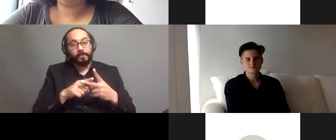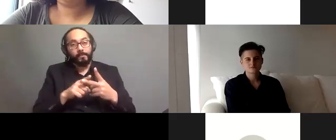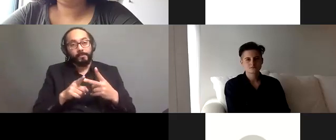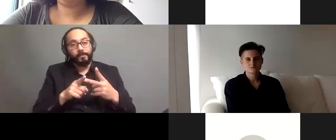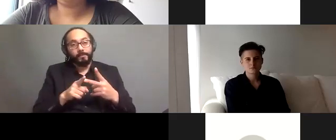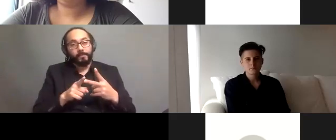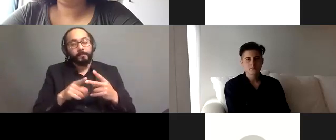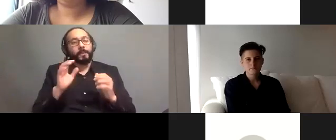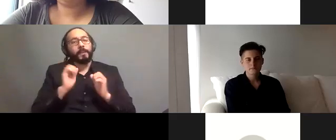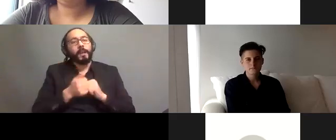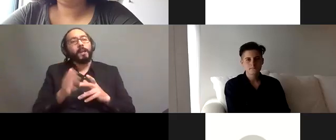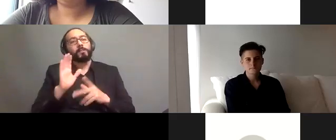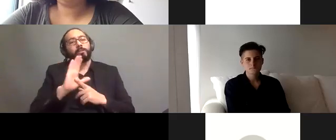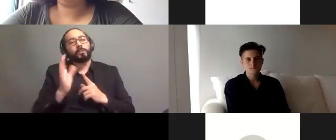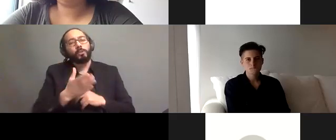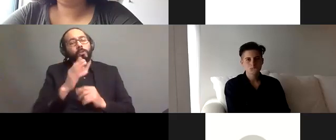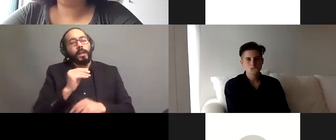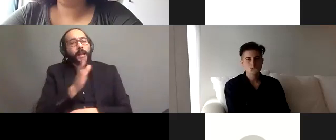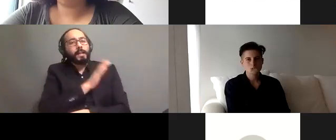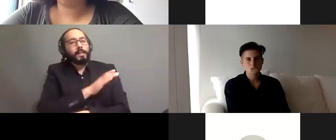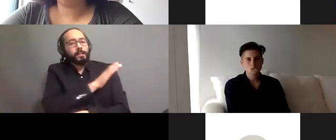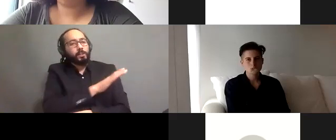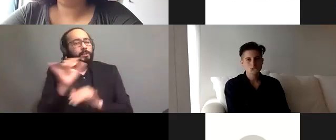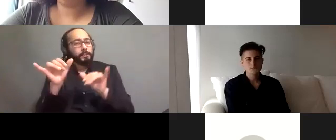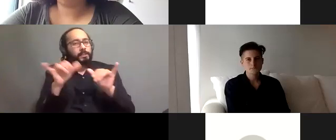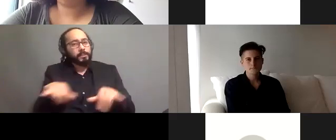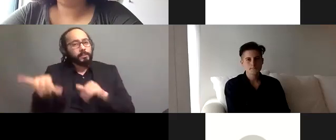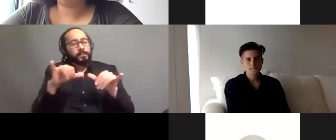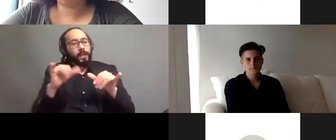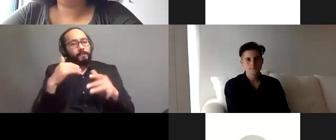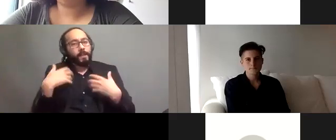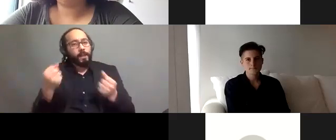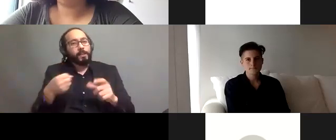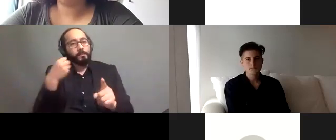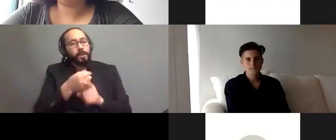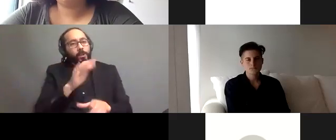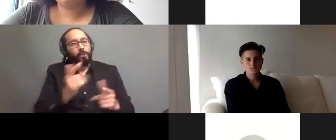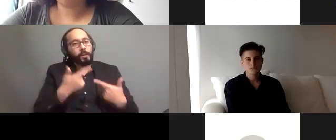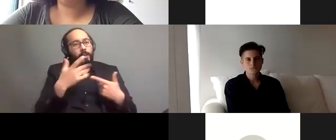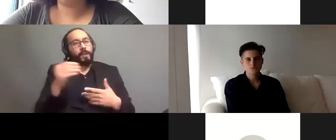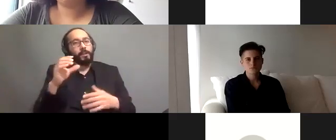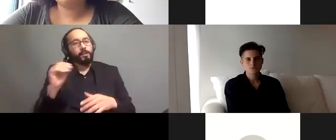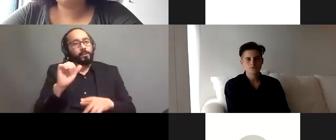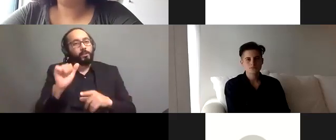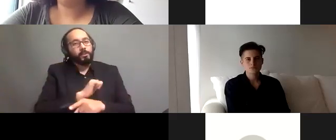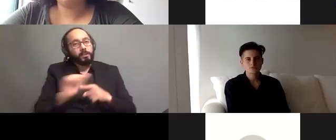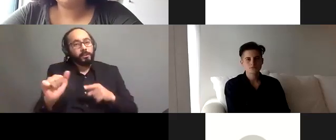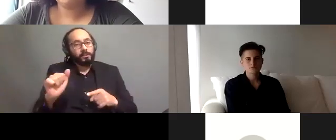cultural and clinical standardization of health impacted your life and your practice? So.